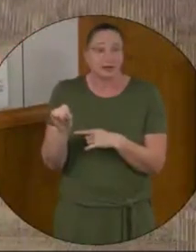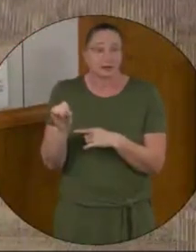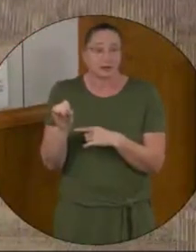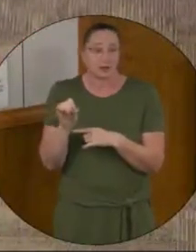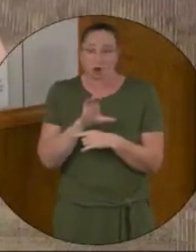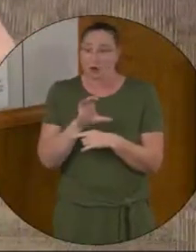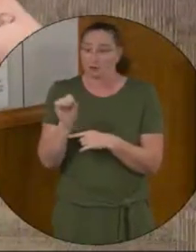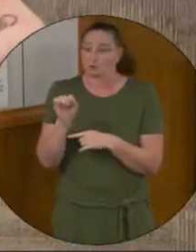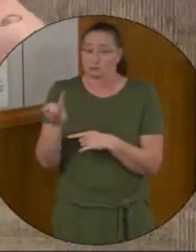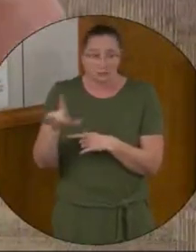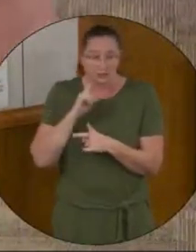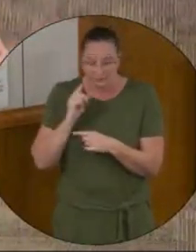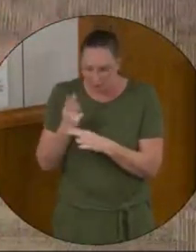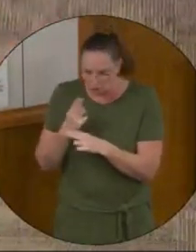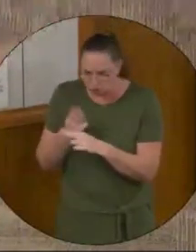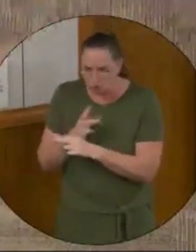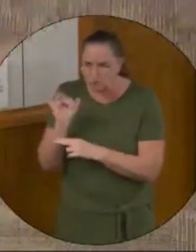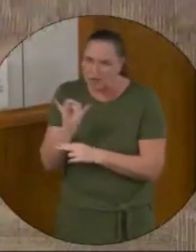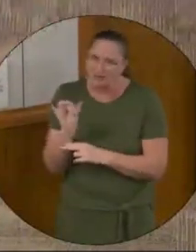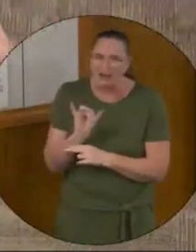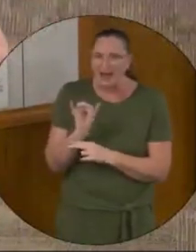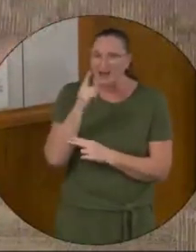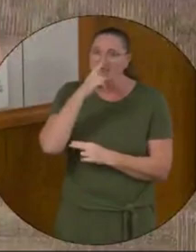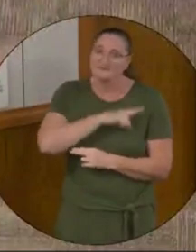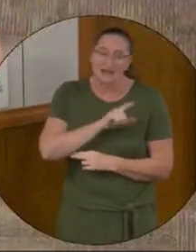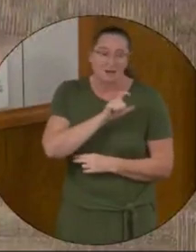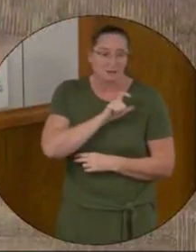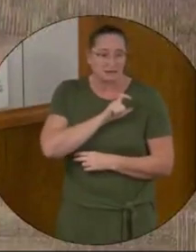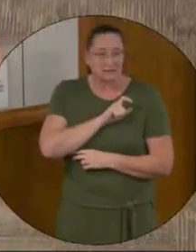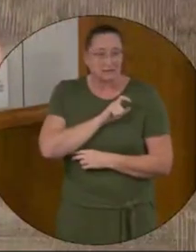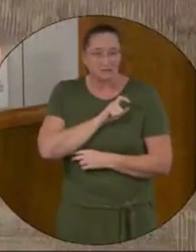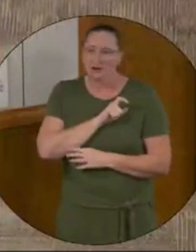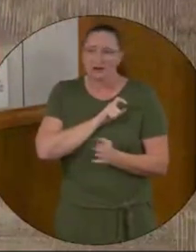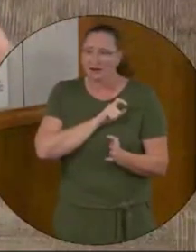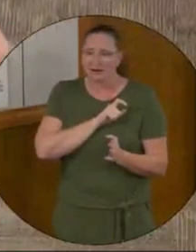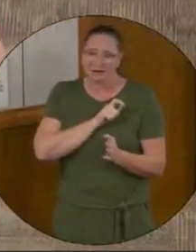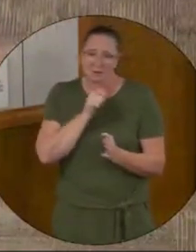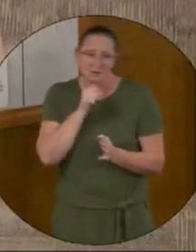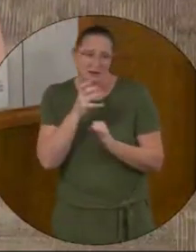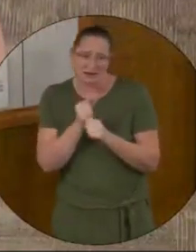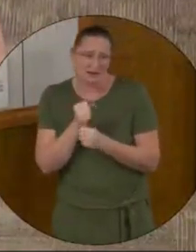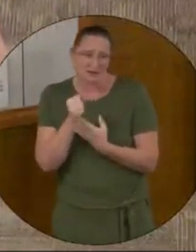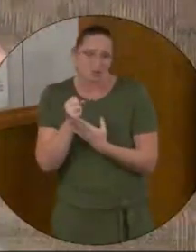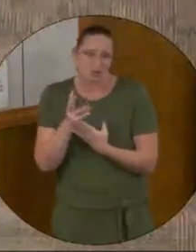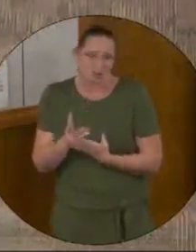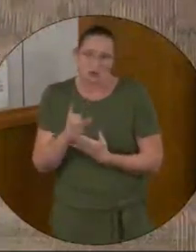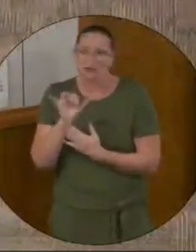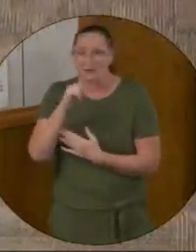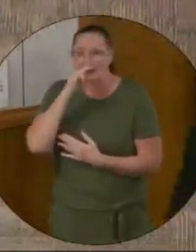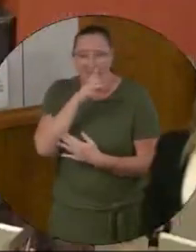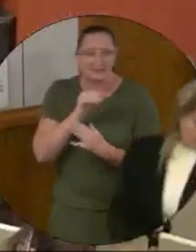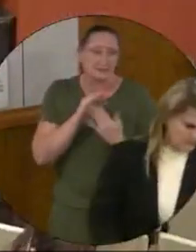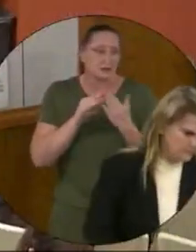to be used as like pseudo police officers, we're not going to get the social workers that our kids in our communities deserve. Thank you.